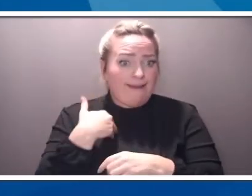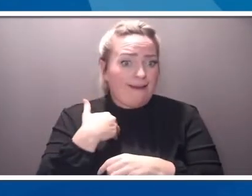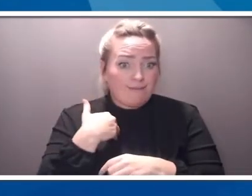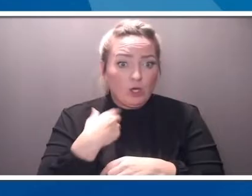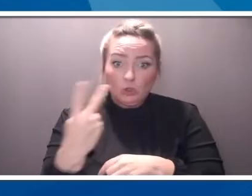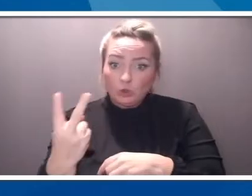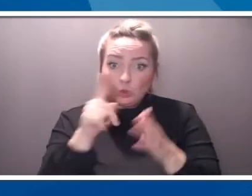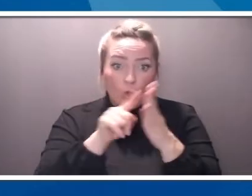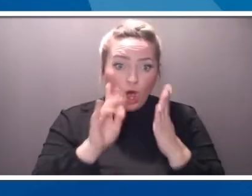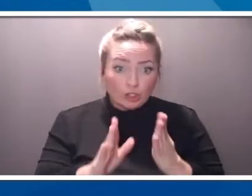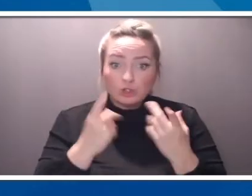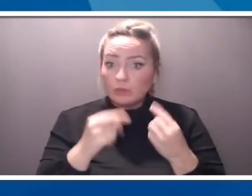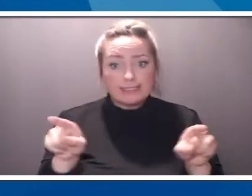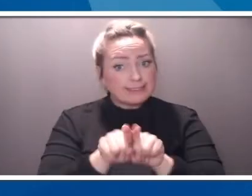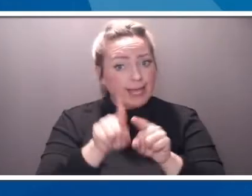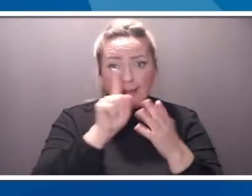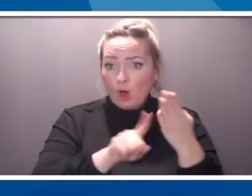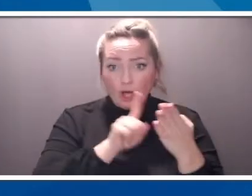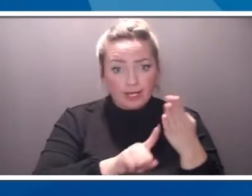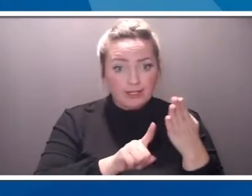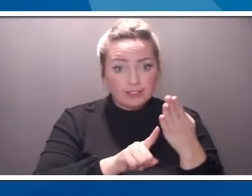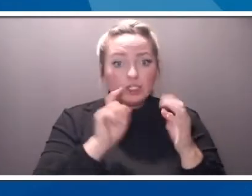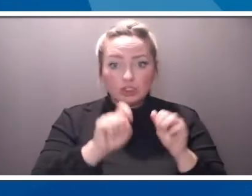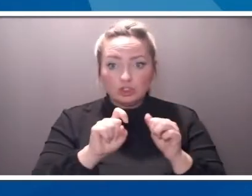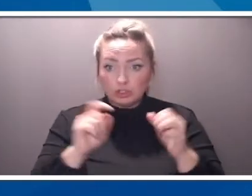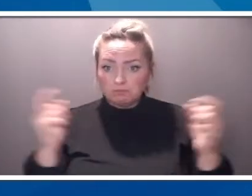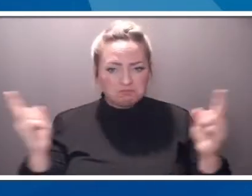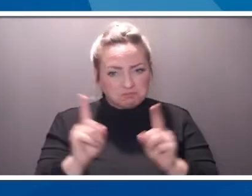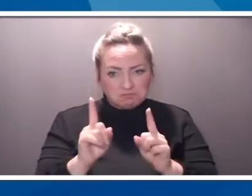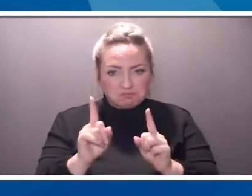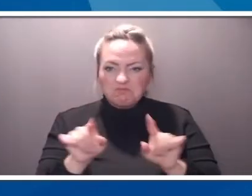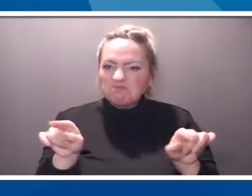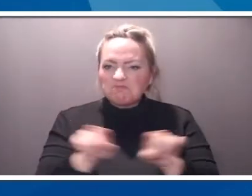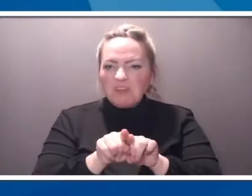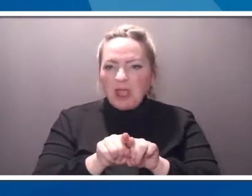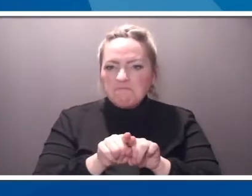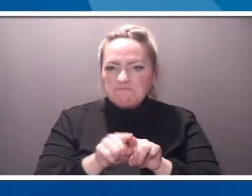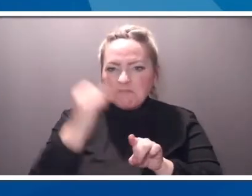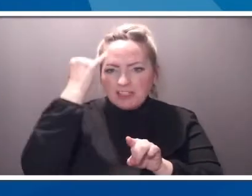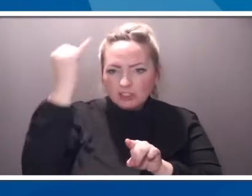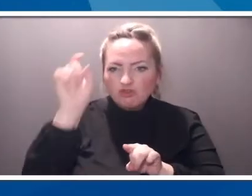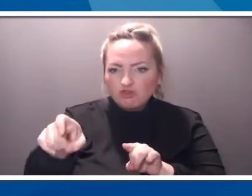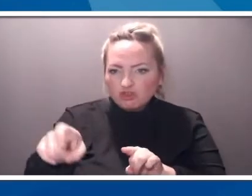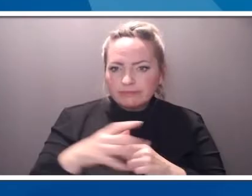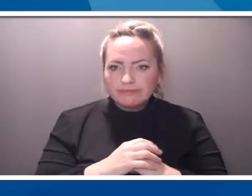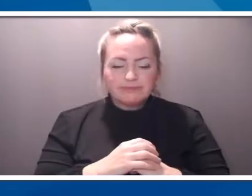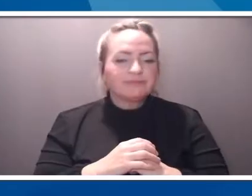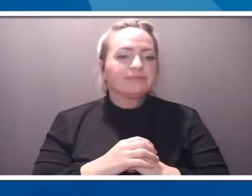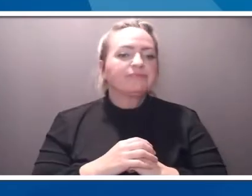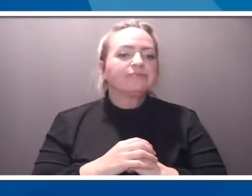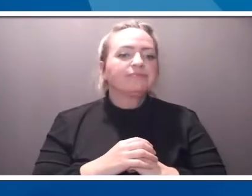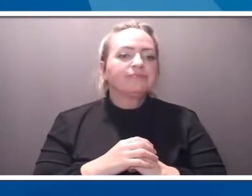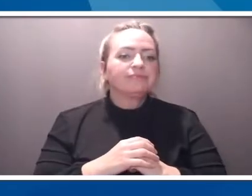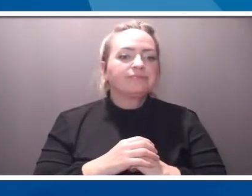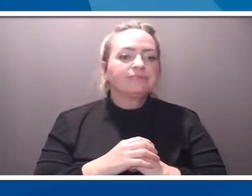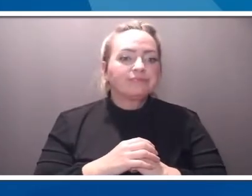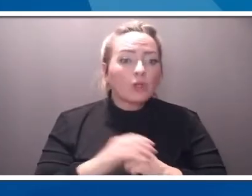idea of you need to have two auditors doing the same audit, and they should come roughly to the same conclusion.